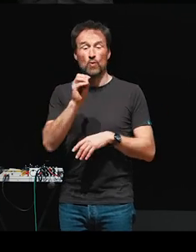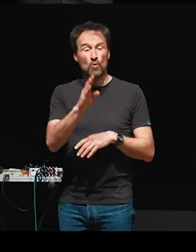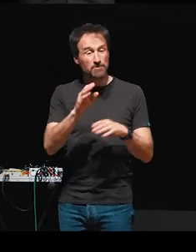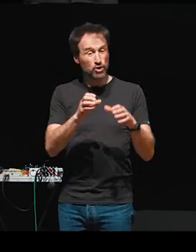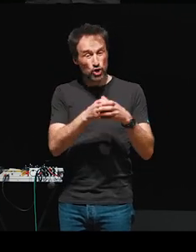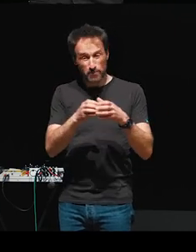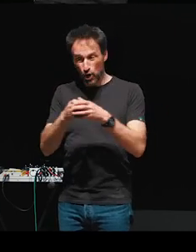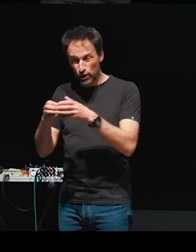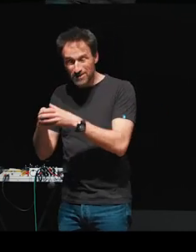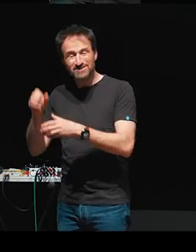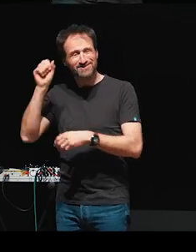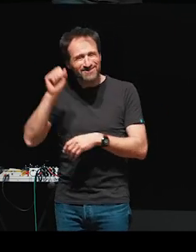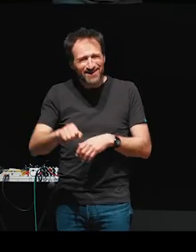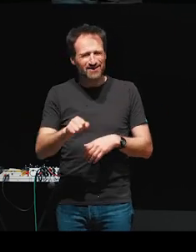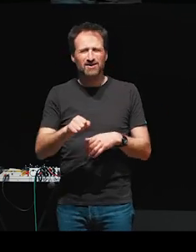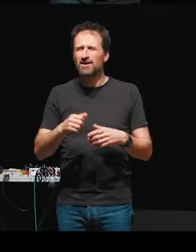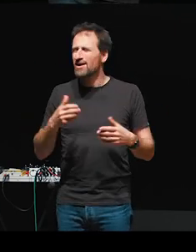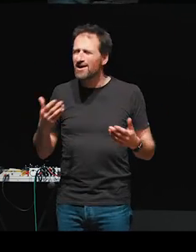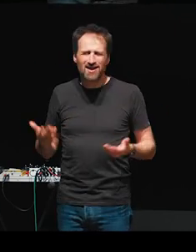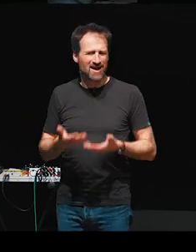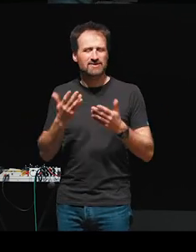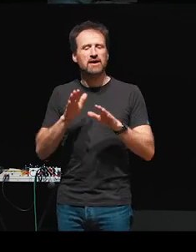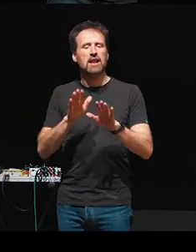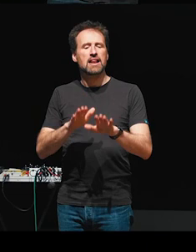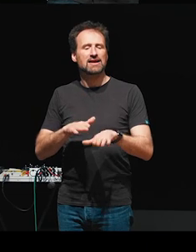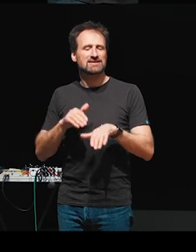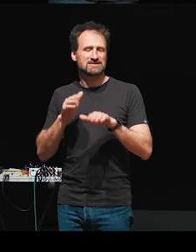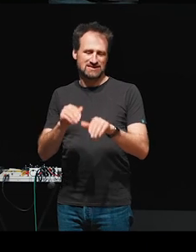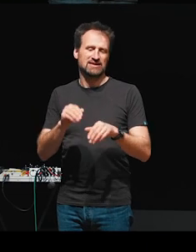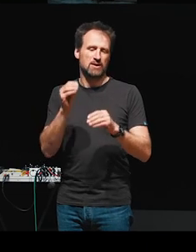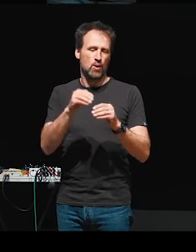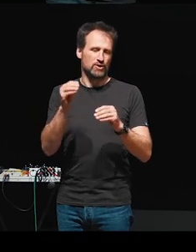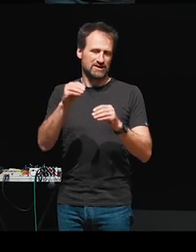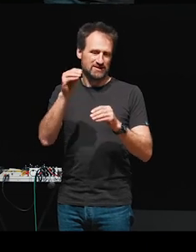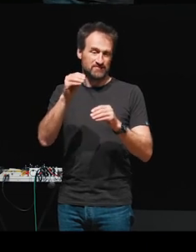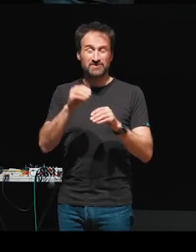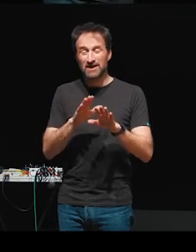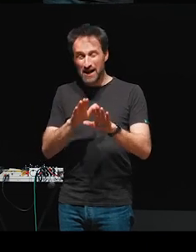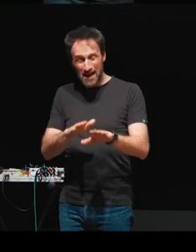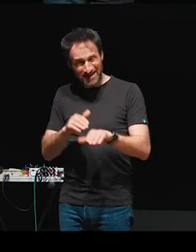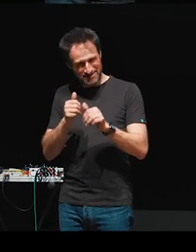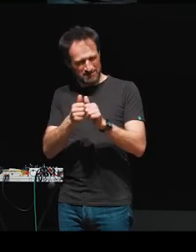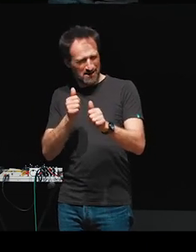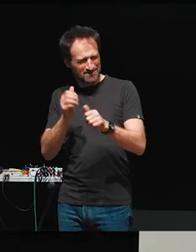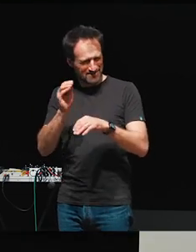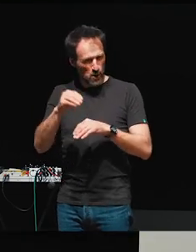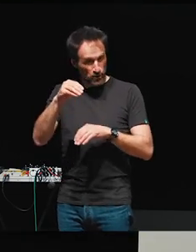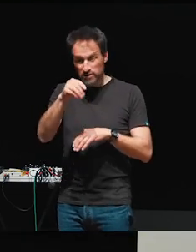very easily be lazy loaded. Lazy loading has never been that simple as with web